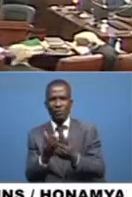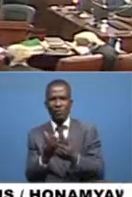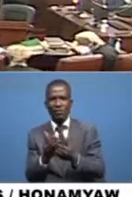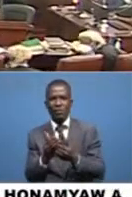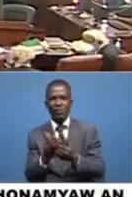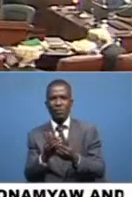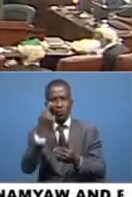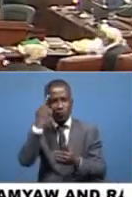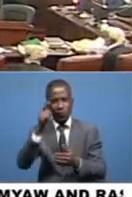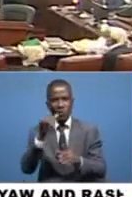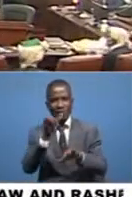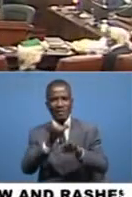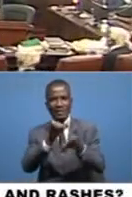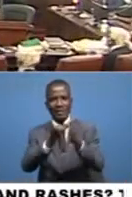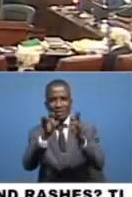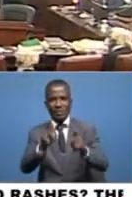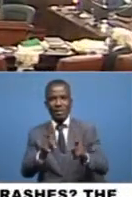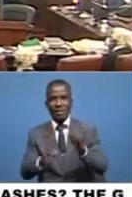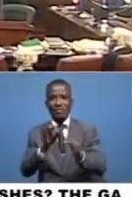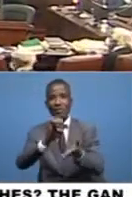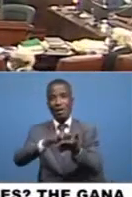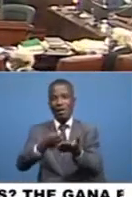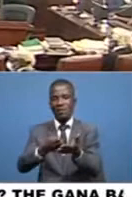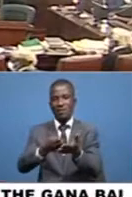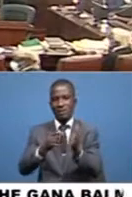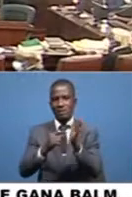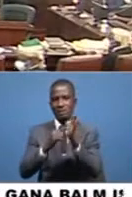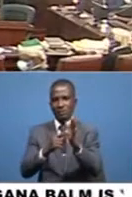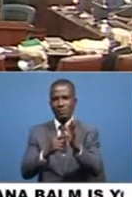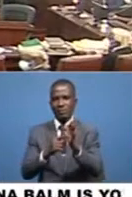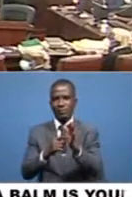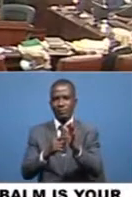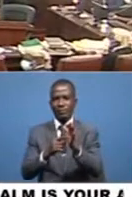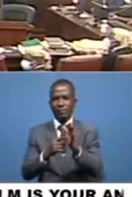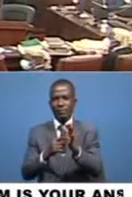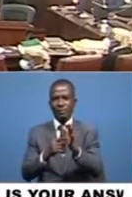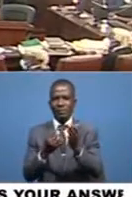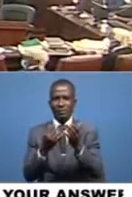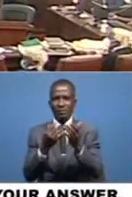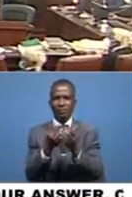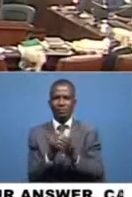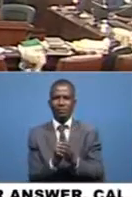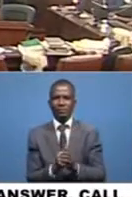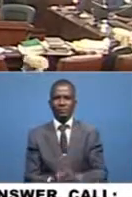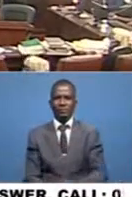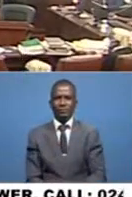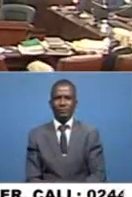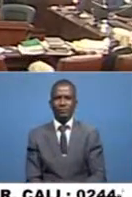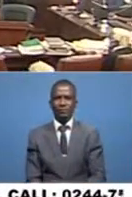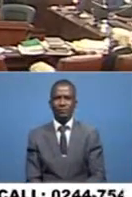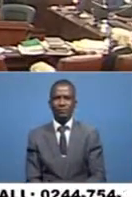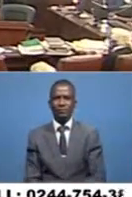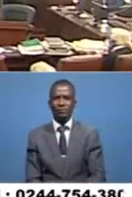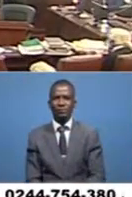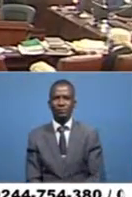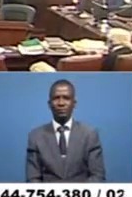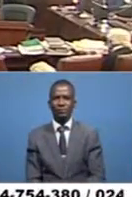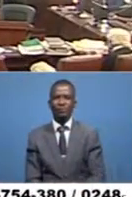behalf, as if the evidence on record is that of the plaintiff. End of quote. The